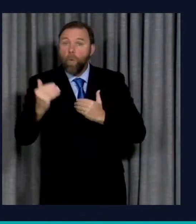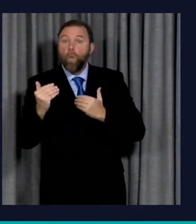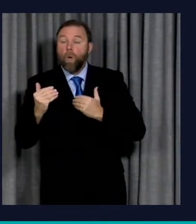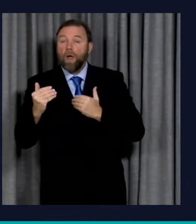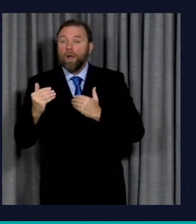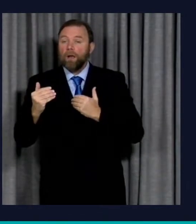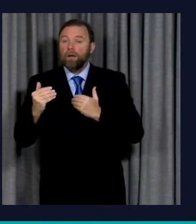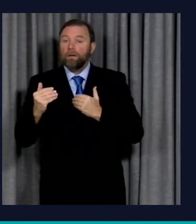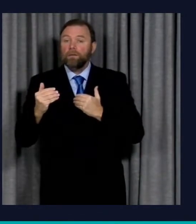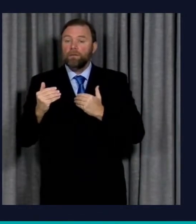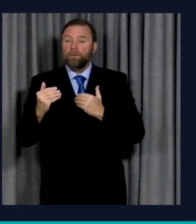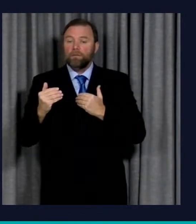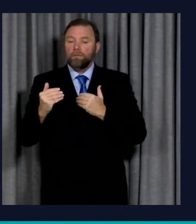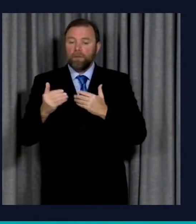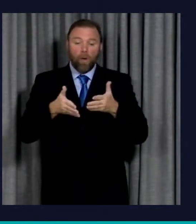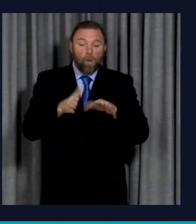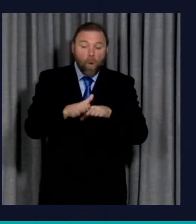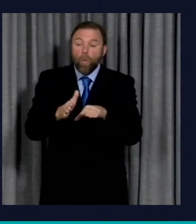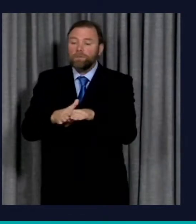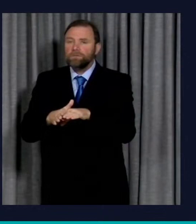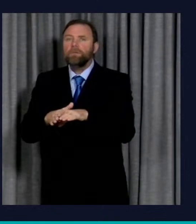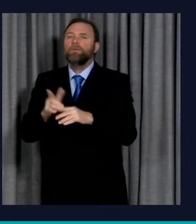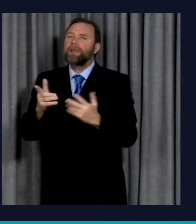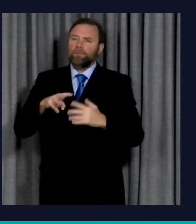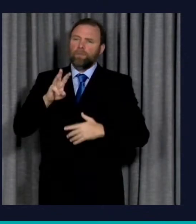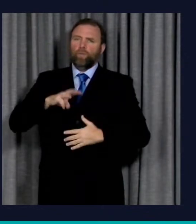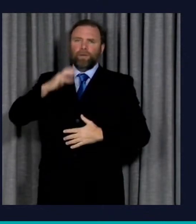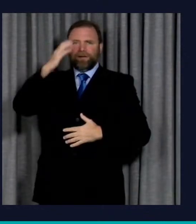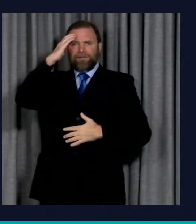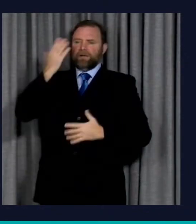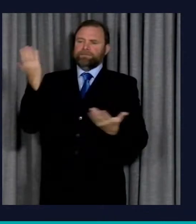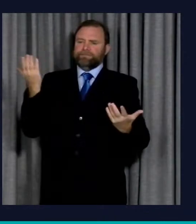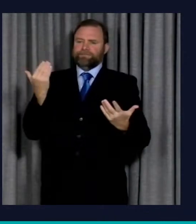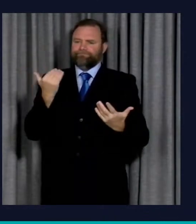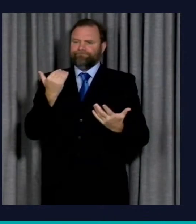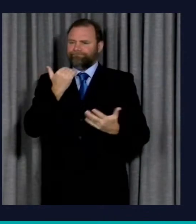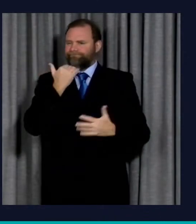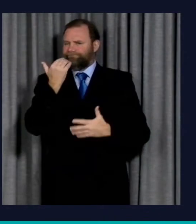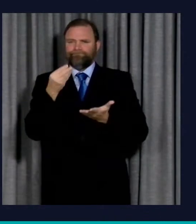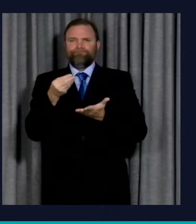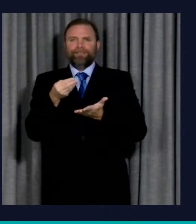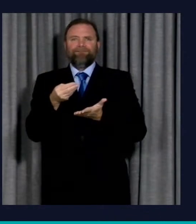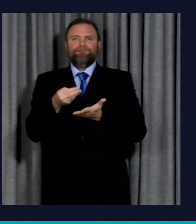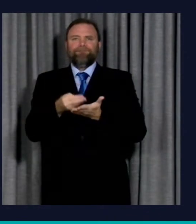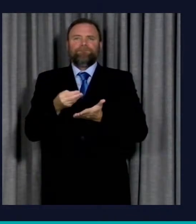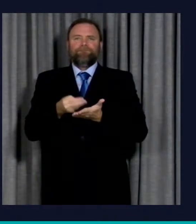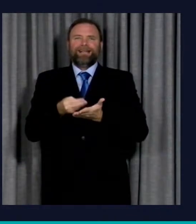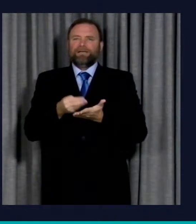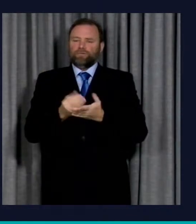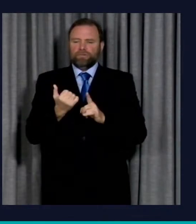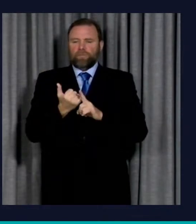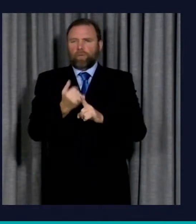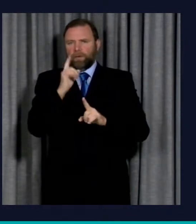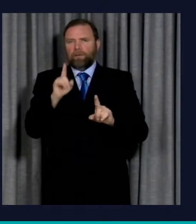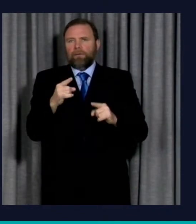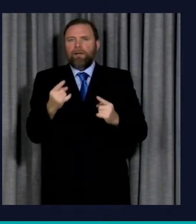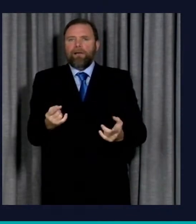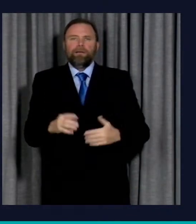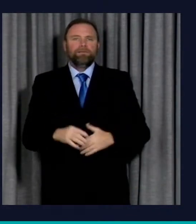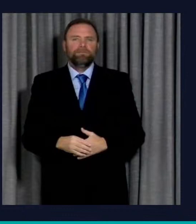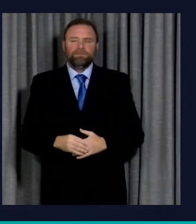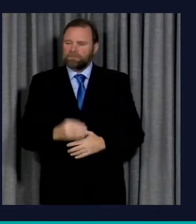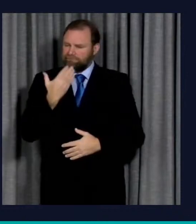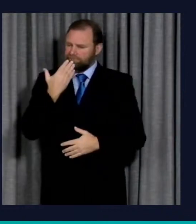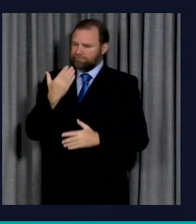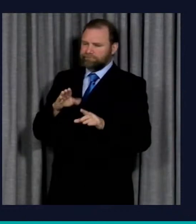become necessary, the Welsh Government simply does not have the financial firepower or even the